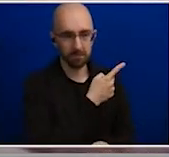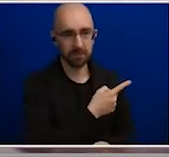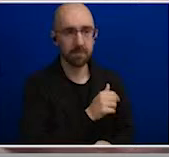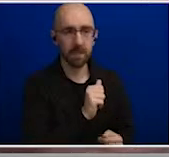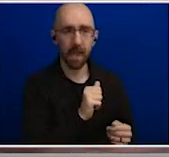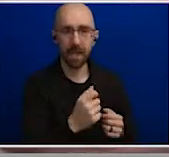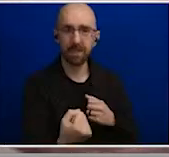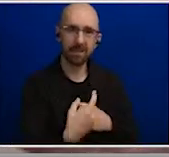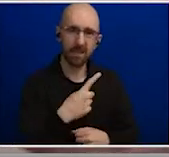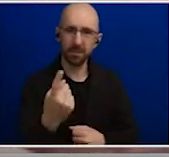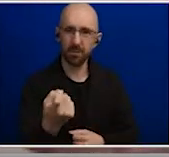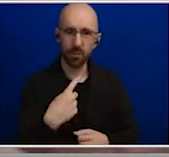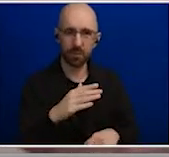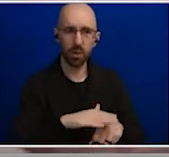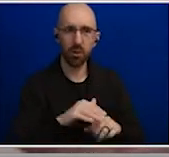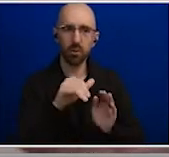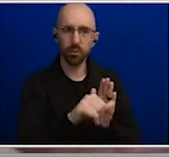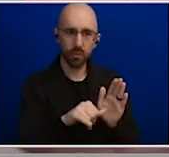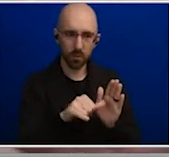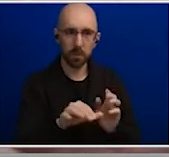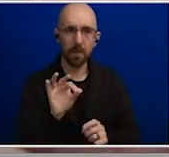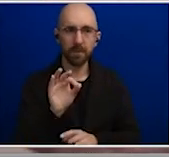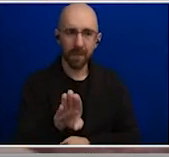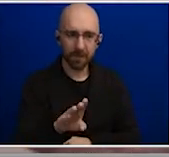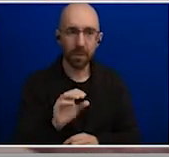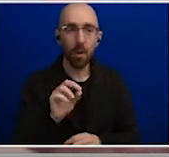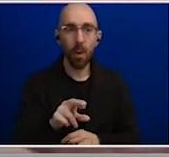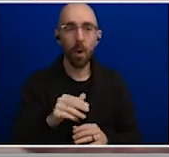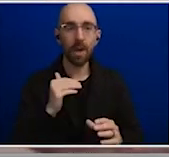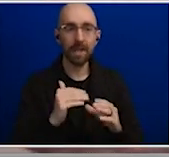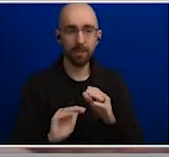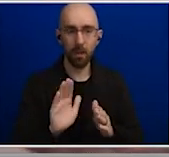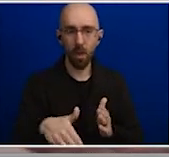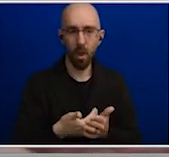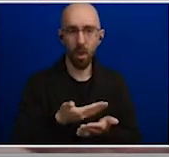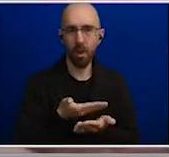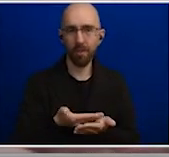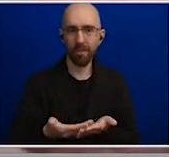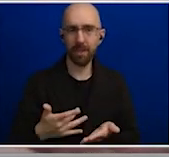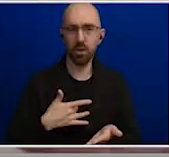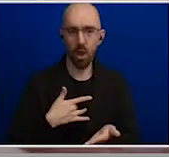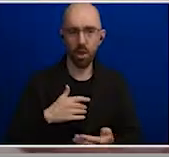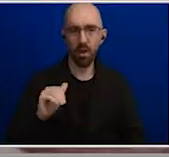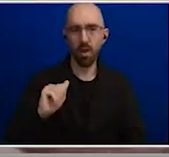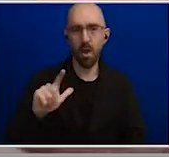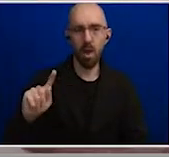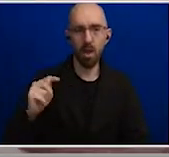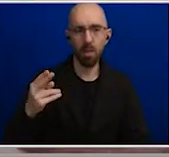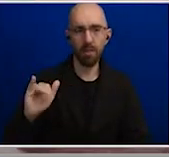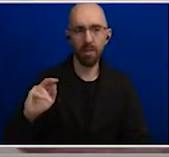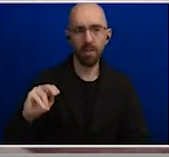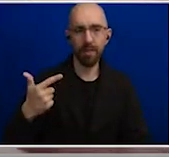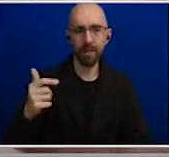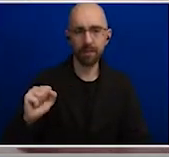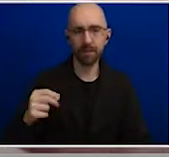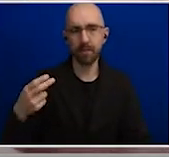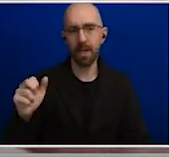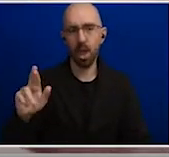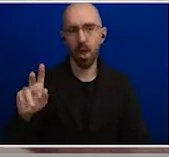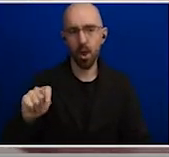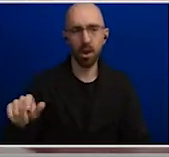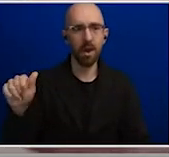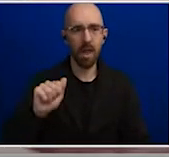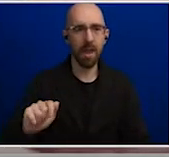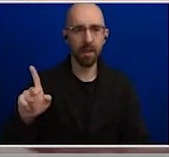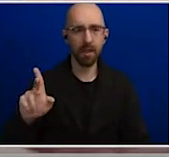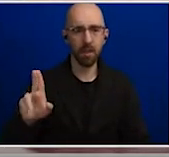us on YouTube, Facebook, or the All Things Heart email. You can use all those ways to connect with us in real time right there on